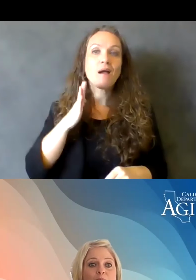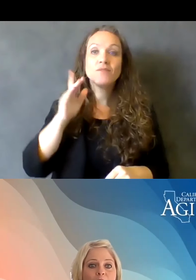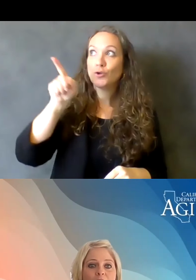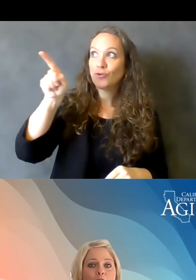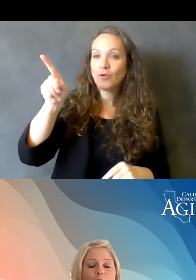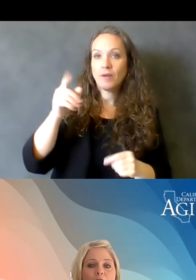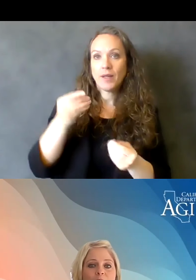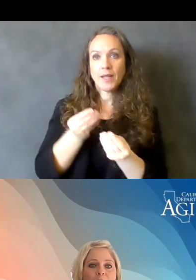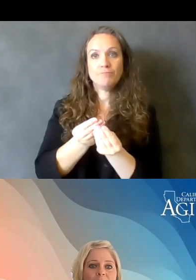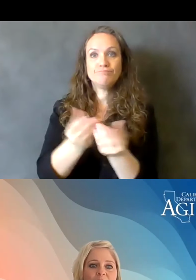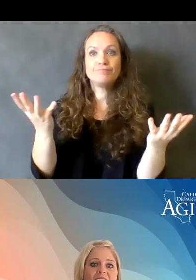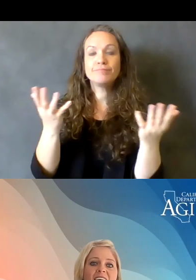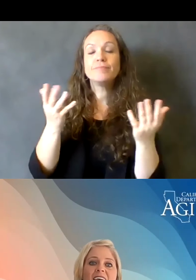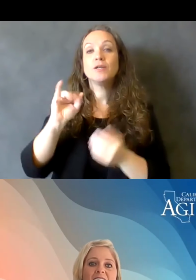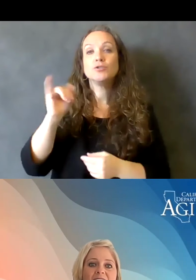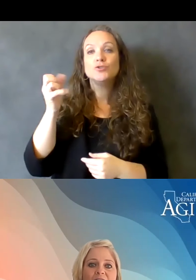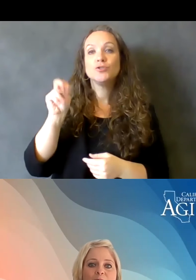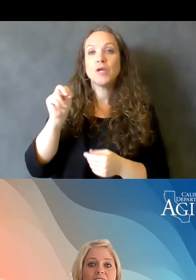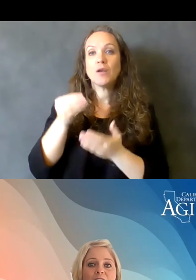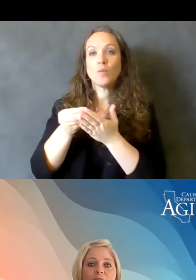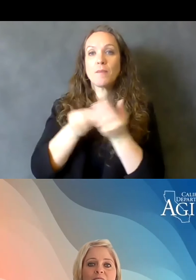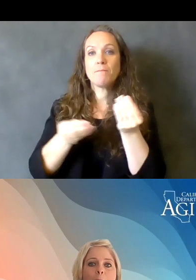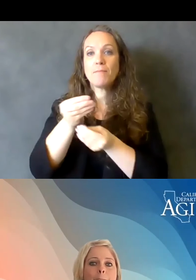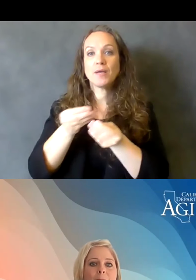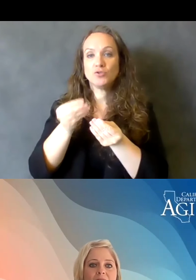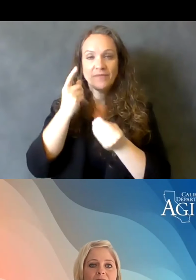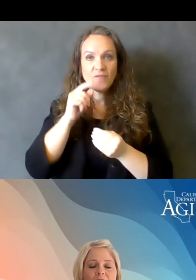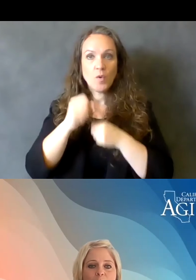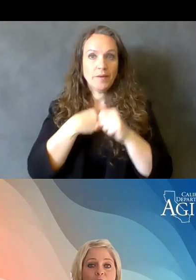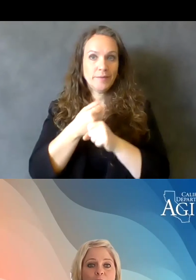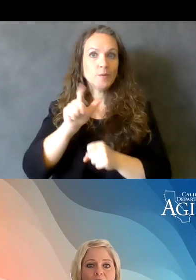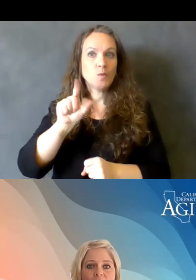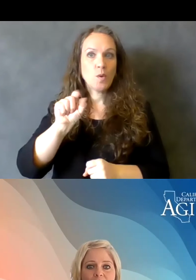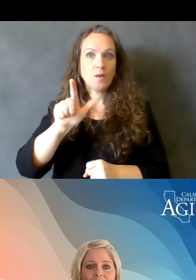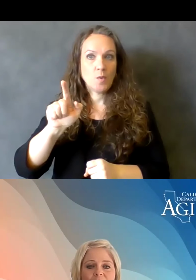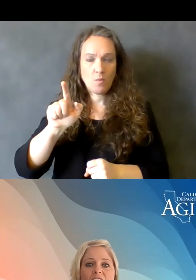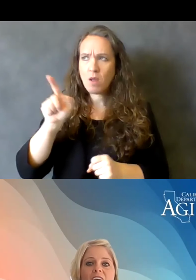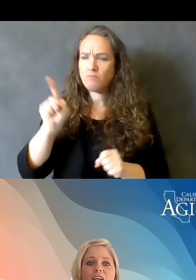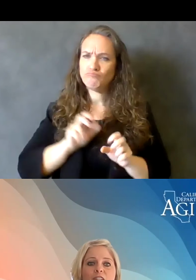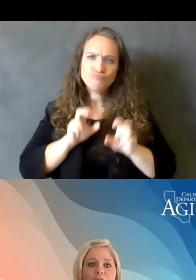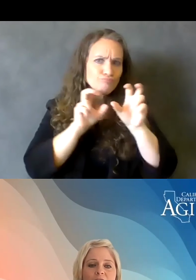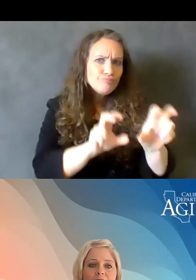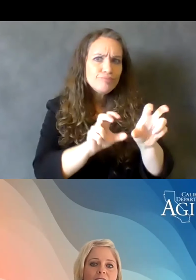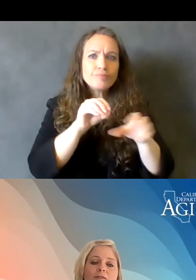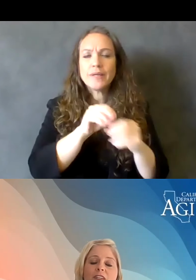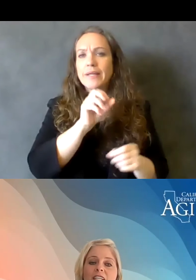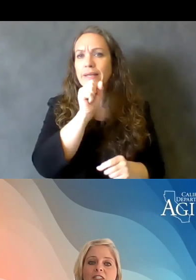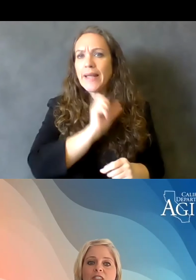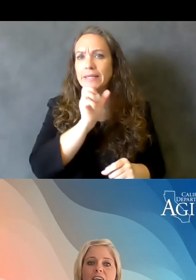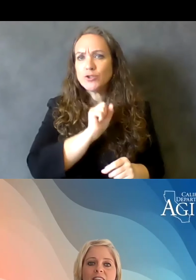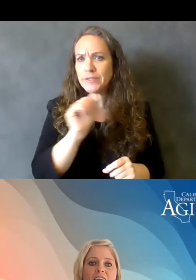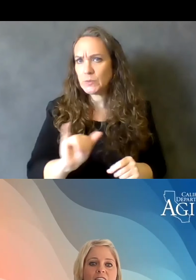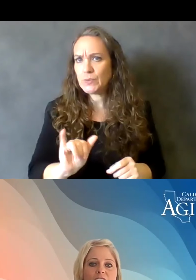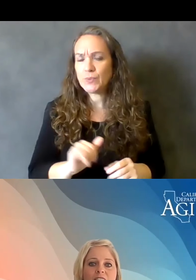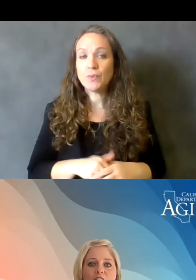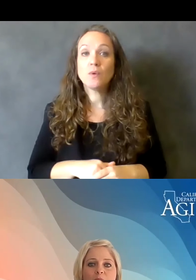January budget for 2021. And it included many investments for aging, including funding to